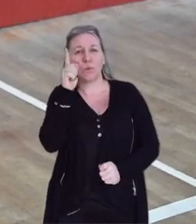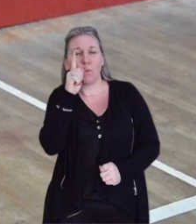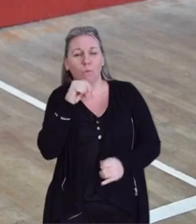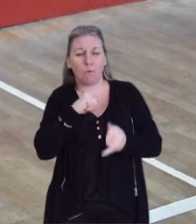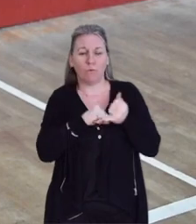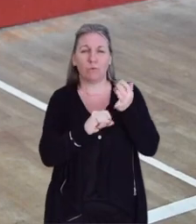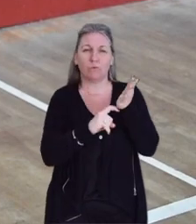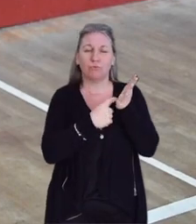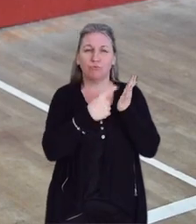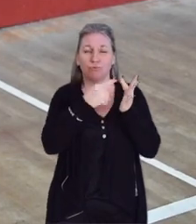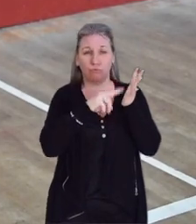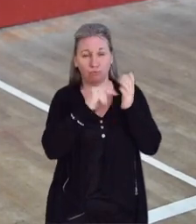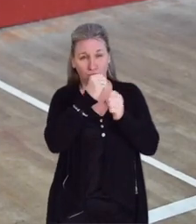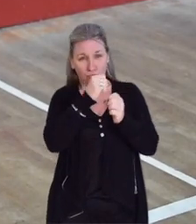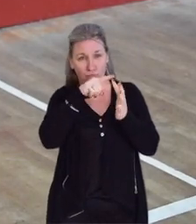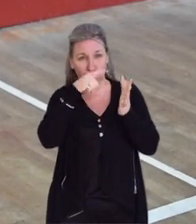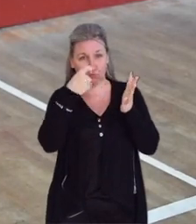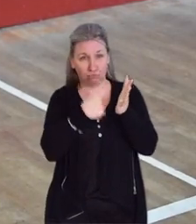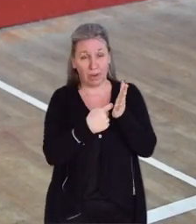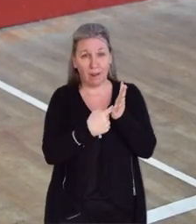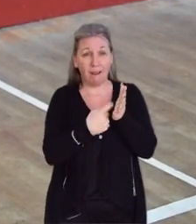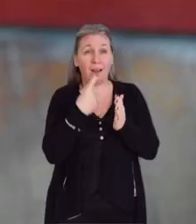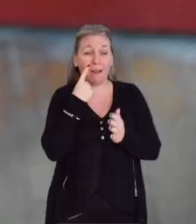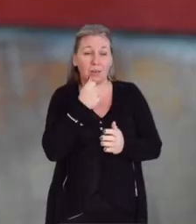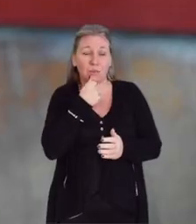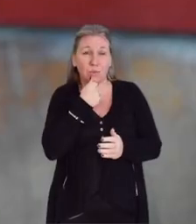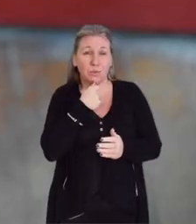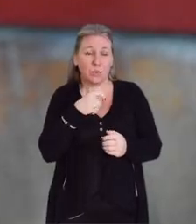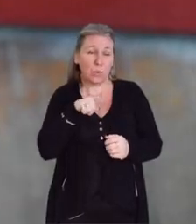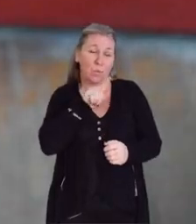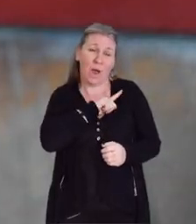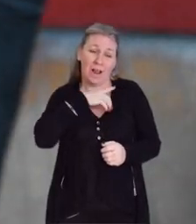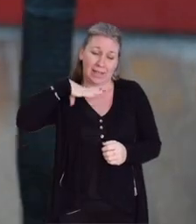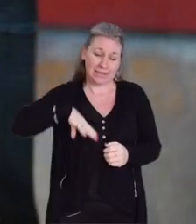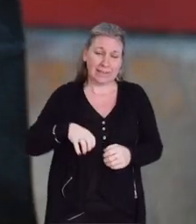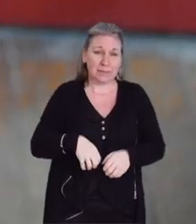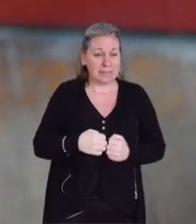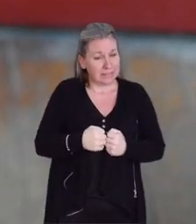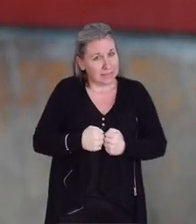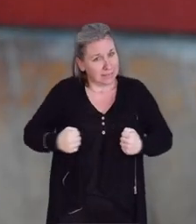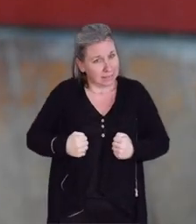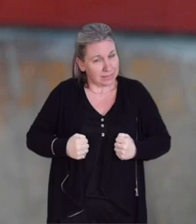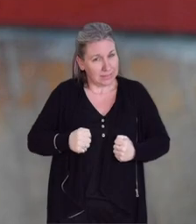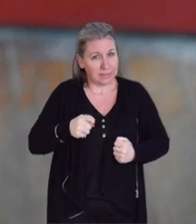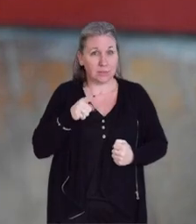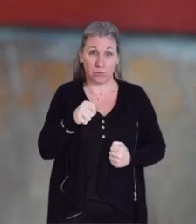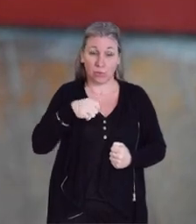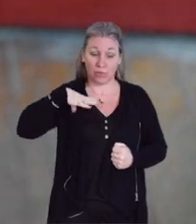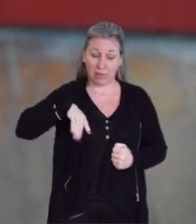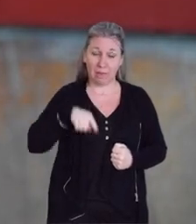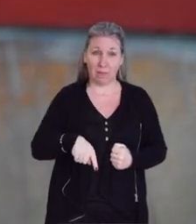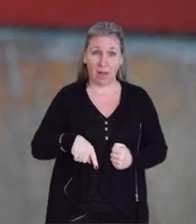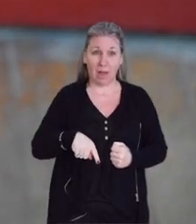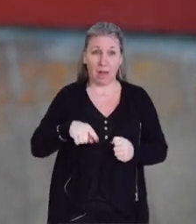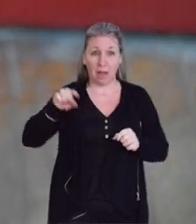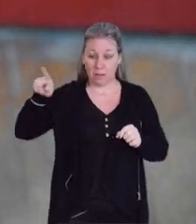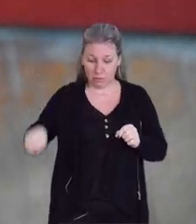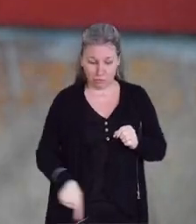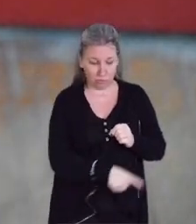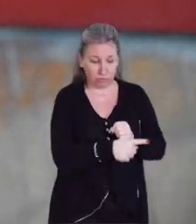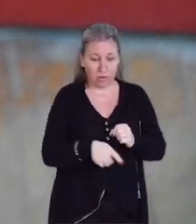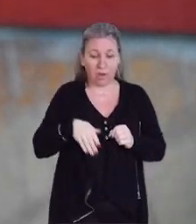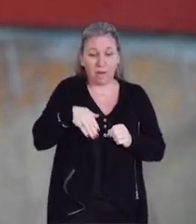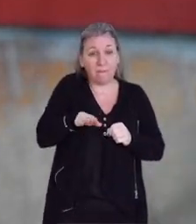stringer. The loop goes over the top of the bow and hooks onto the bottom, holding the string in place.